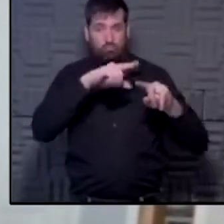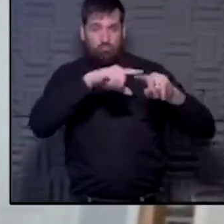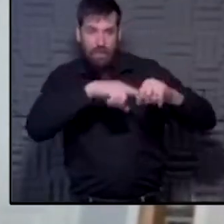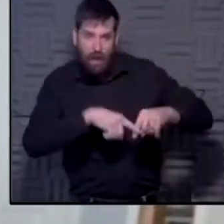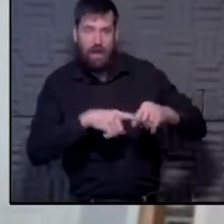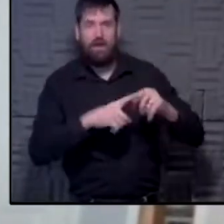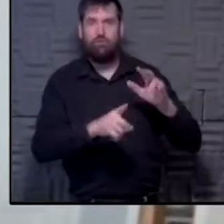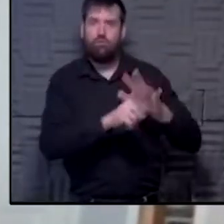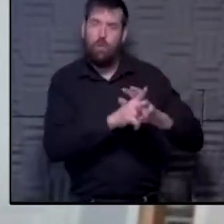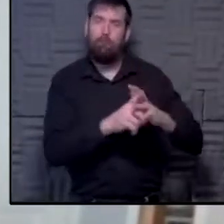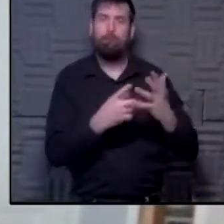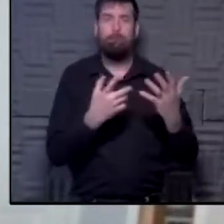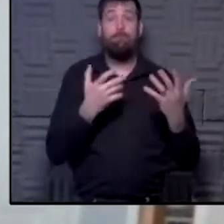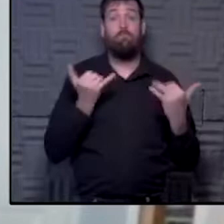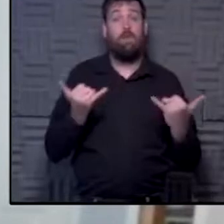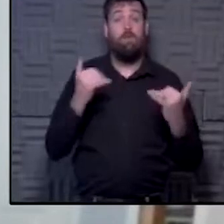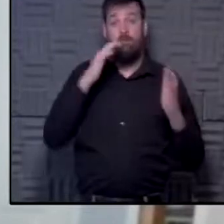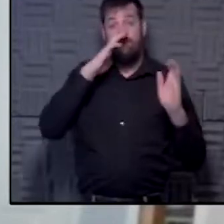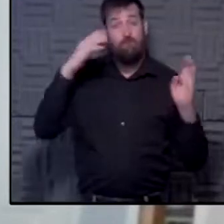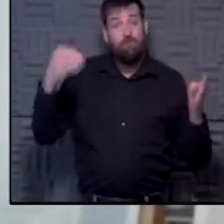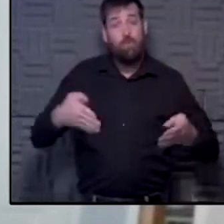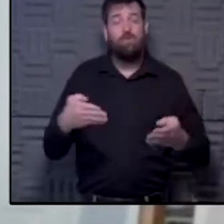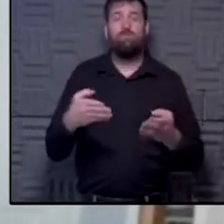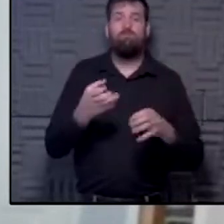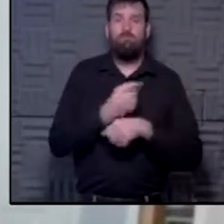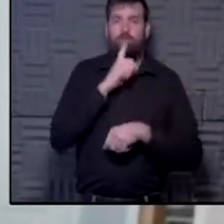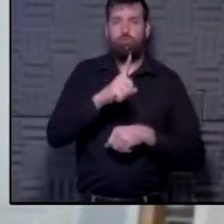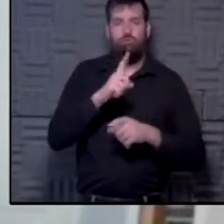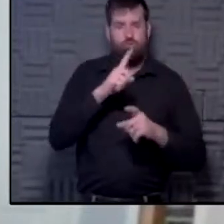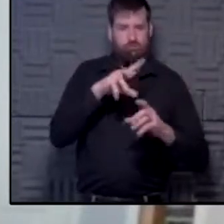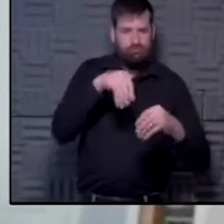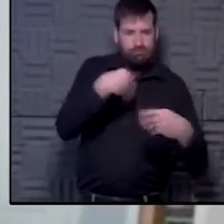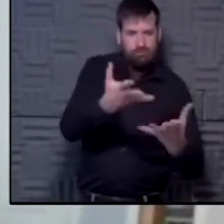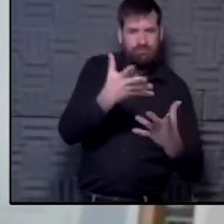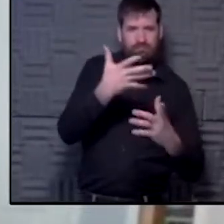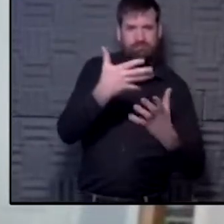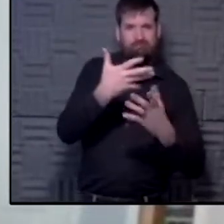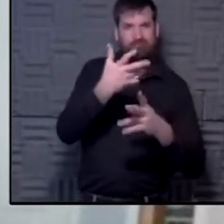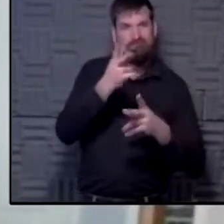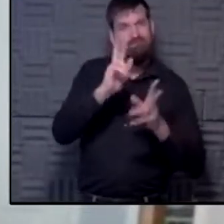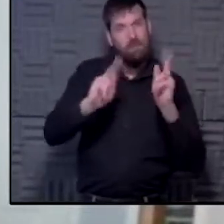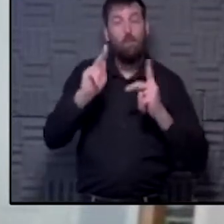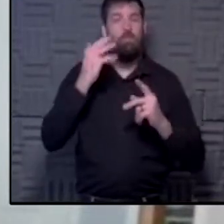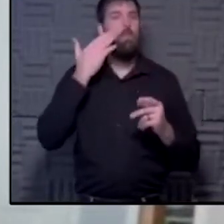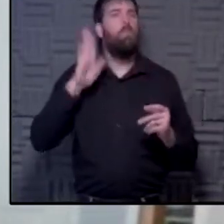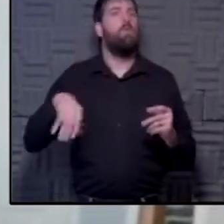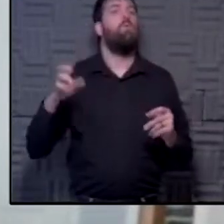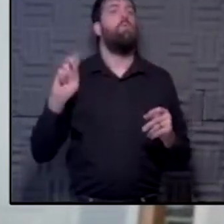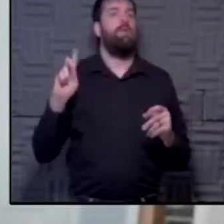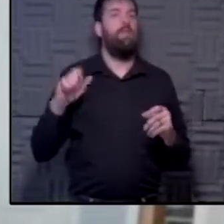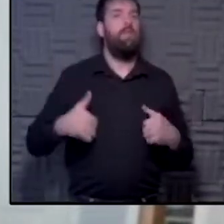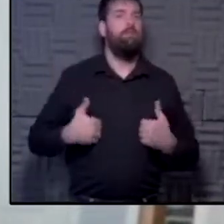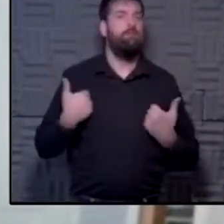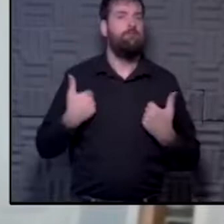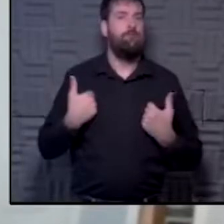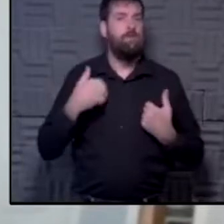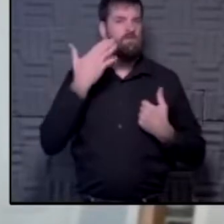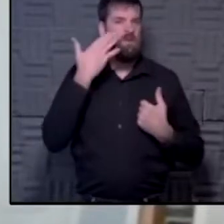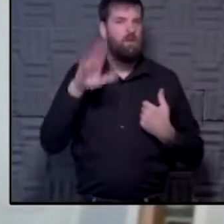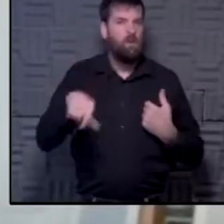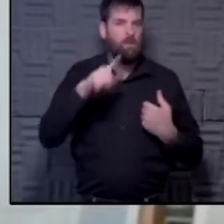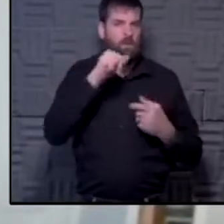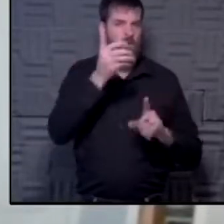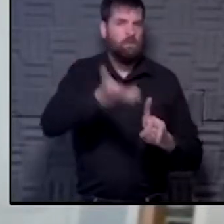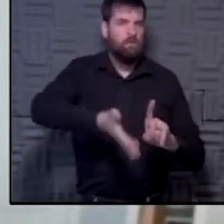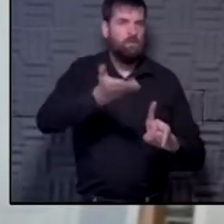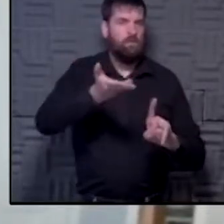And what we're really focused on right now is trying to make sure that we get to those people who are, we know where they live. We know who they are.